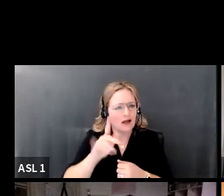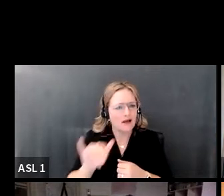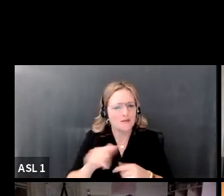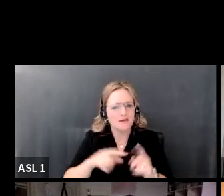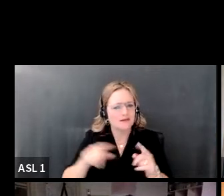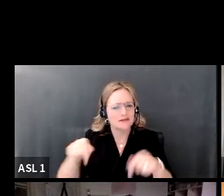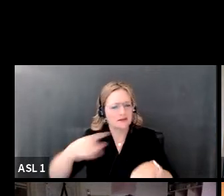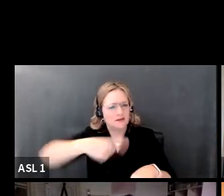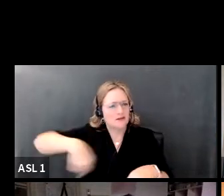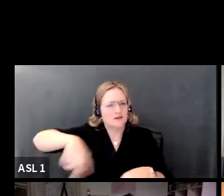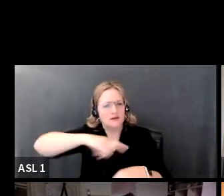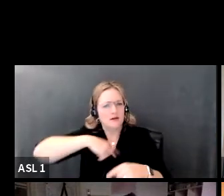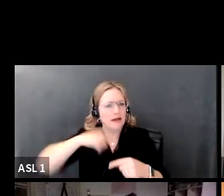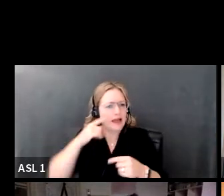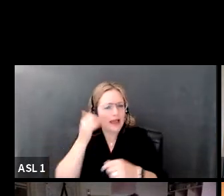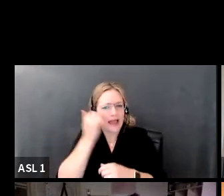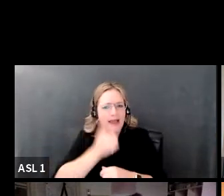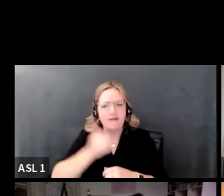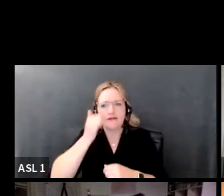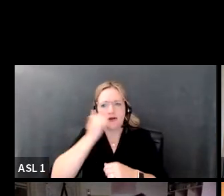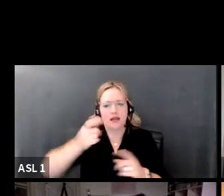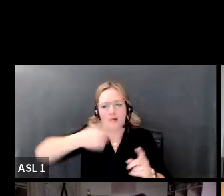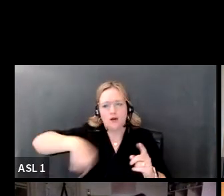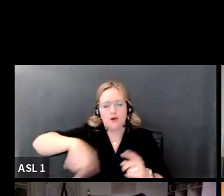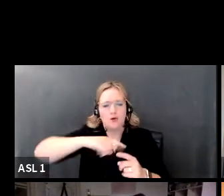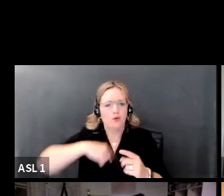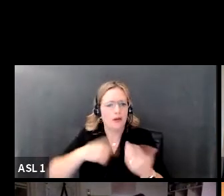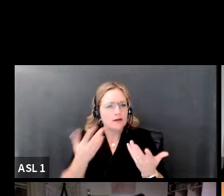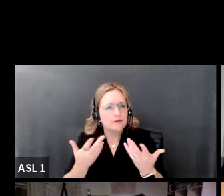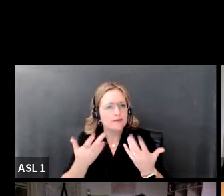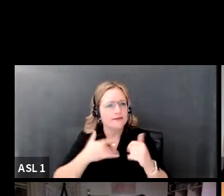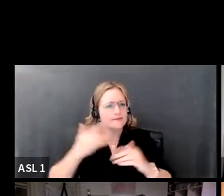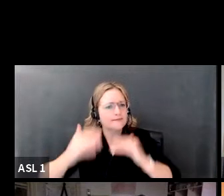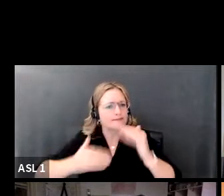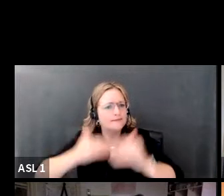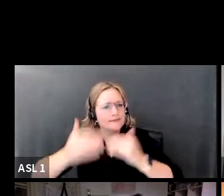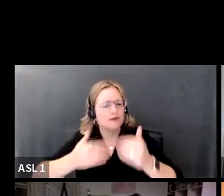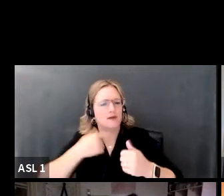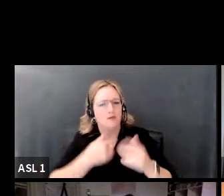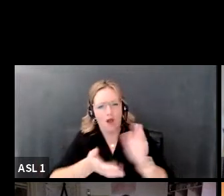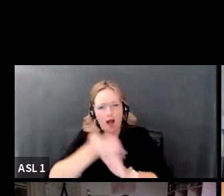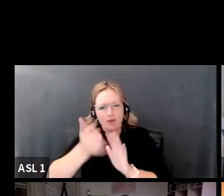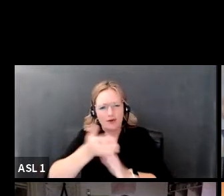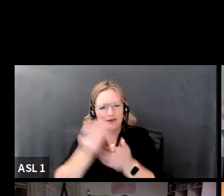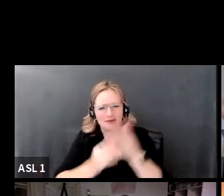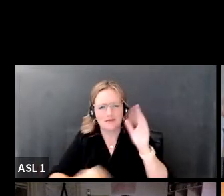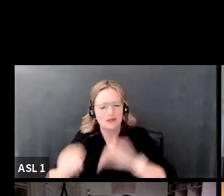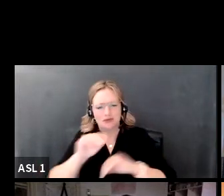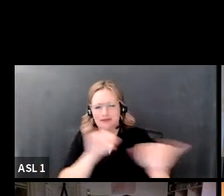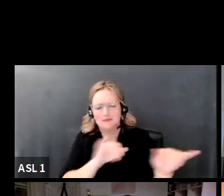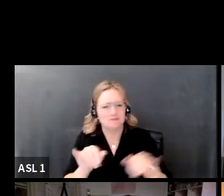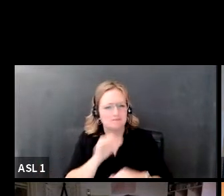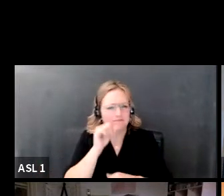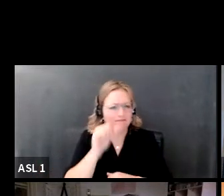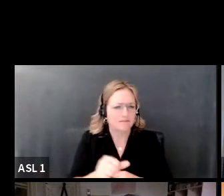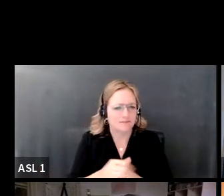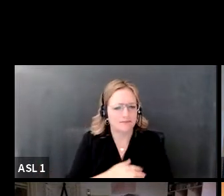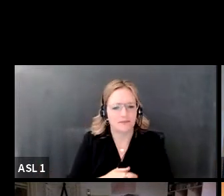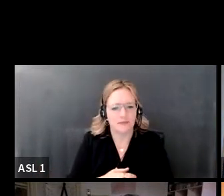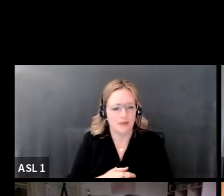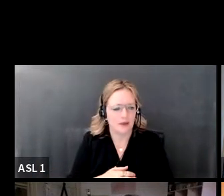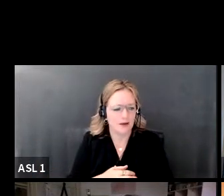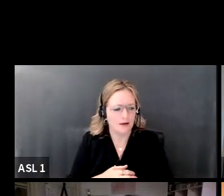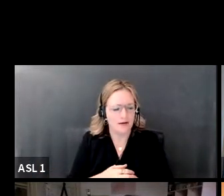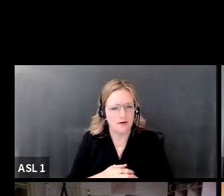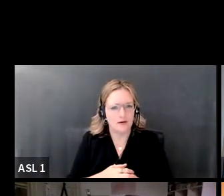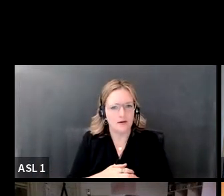do this every single day and save far more lives and yet do not get anywhere near the same operating budget the only mass spectrometer in the city